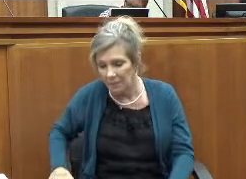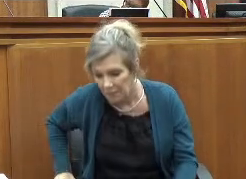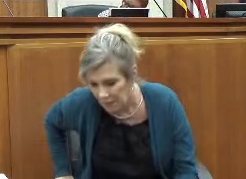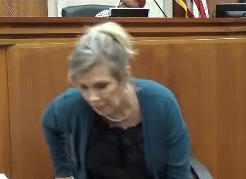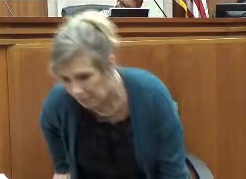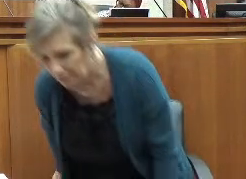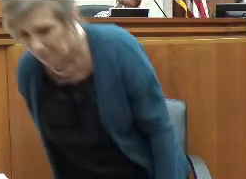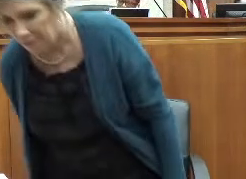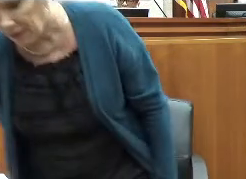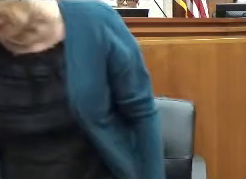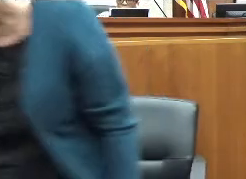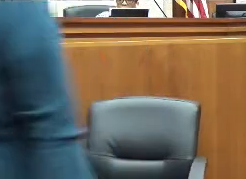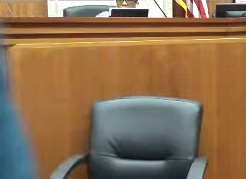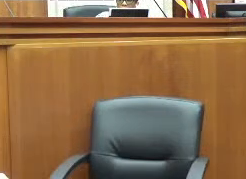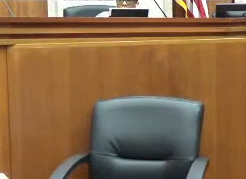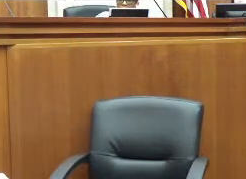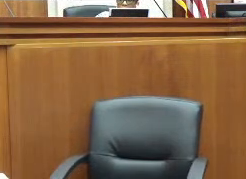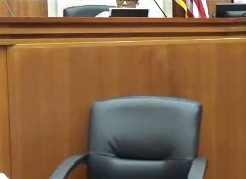So then,